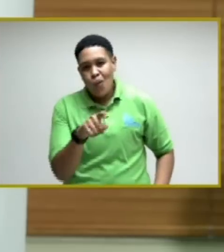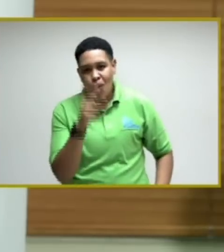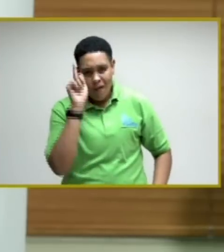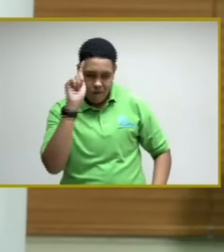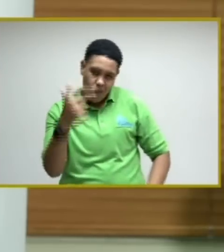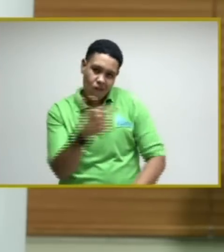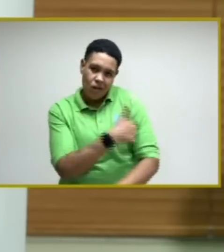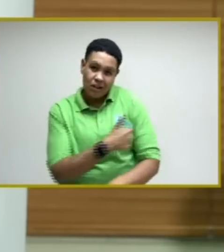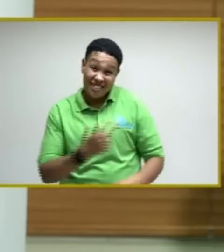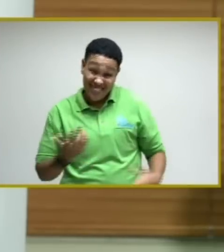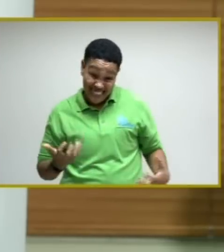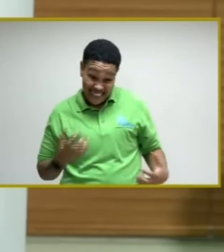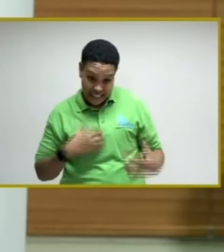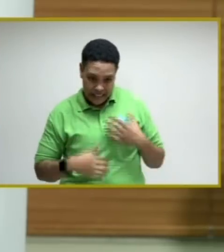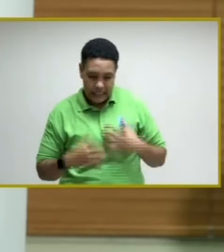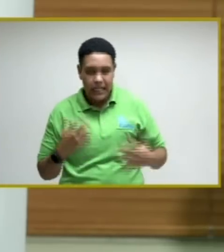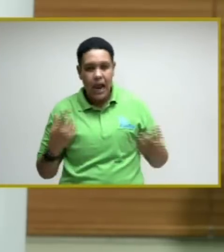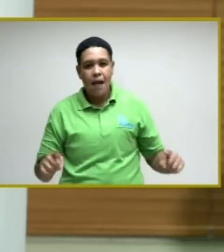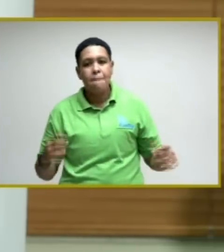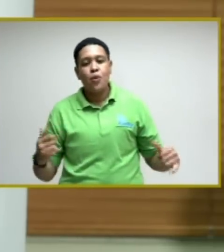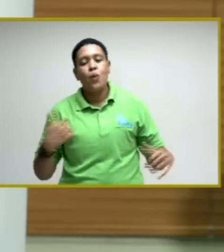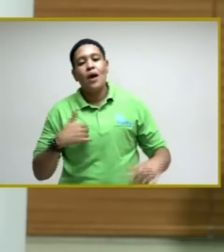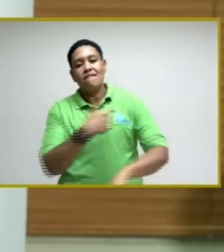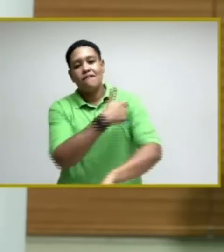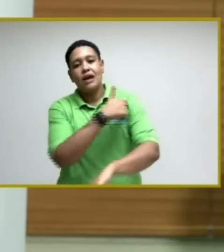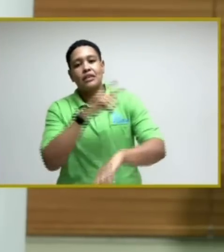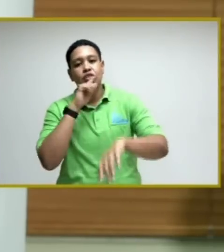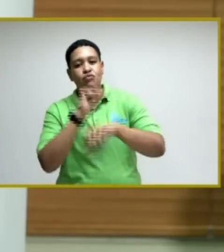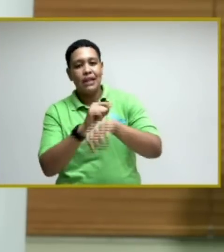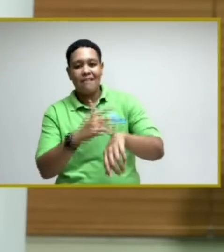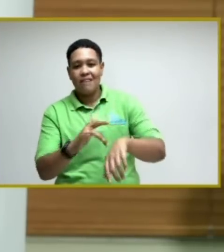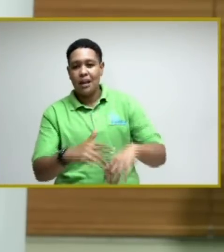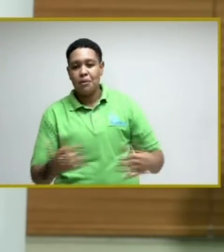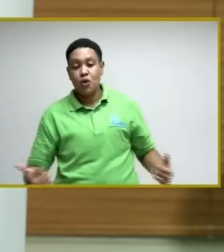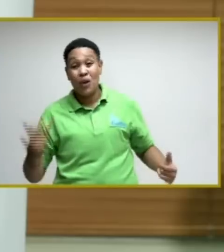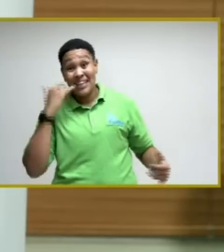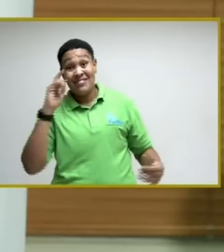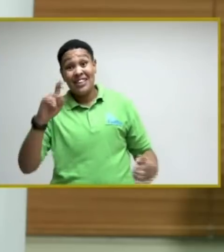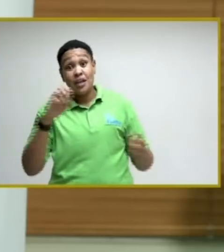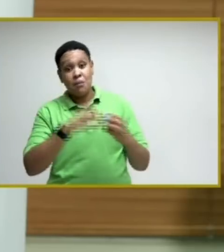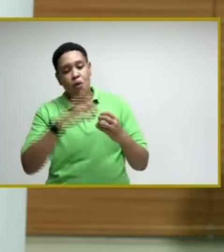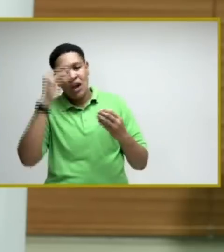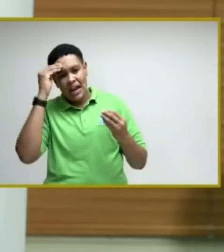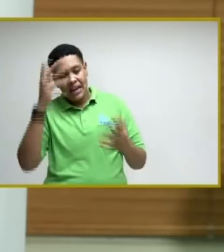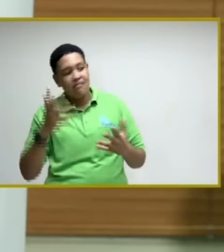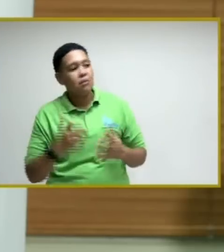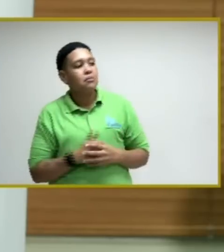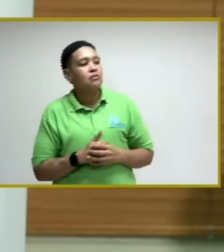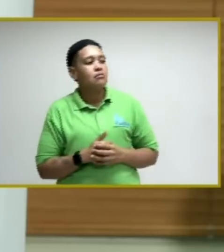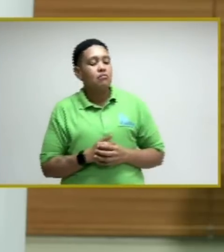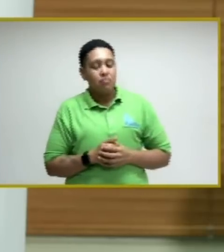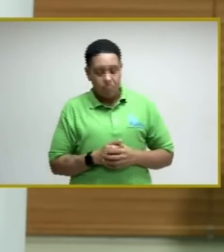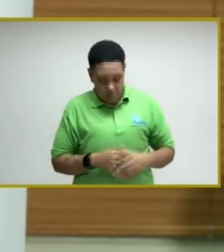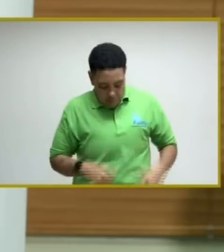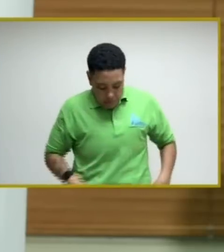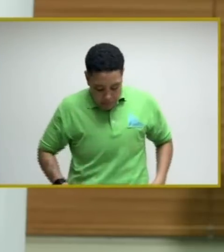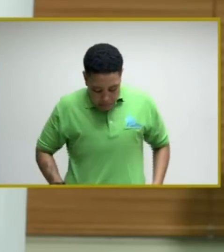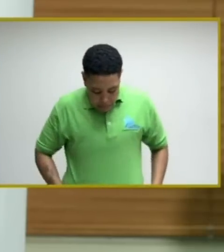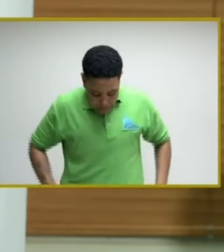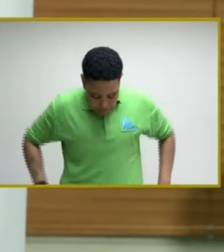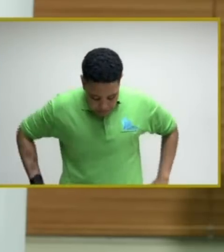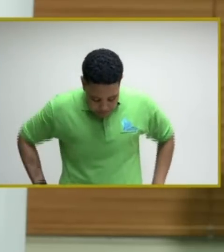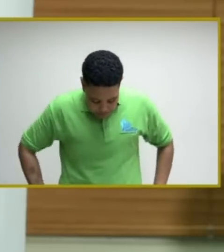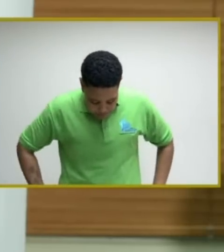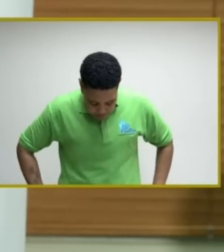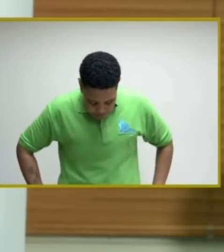of having now that we have vaccines. And so if you need further information, then go to our